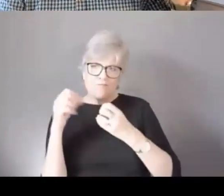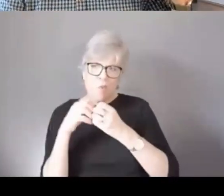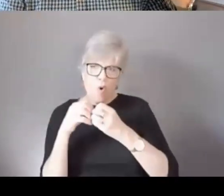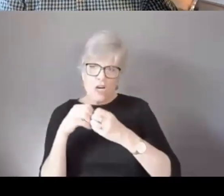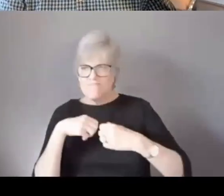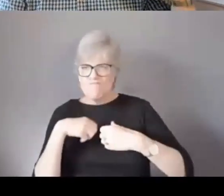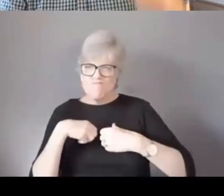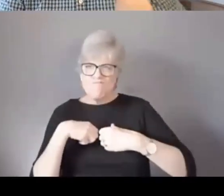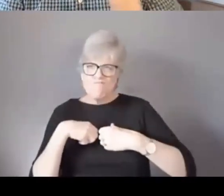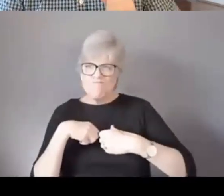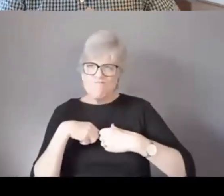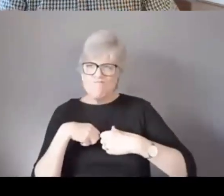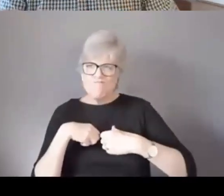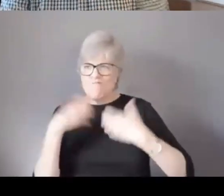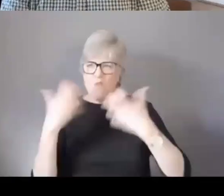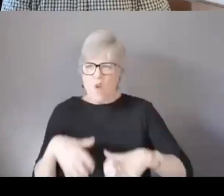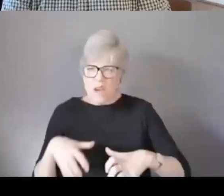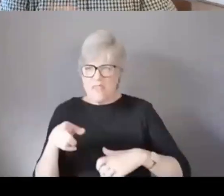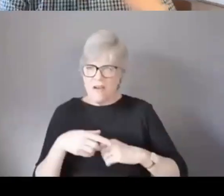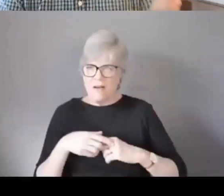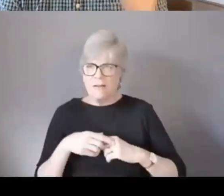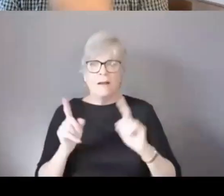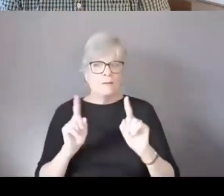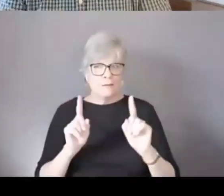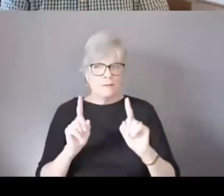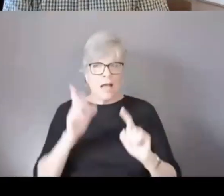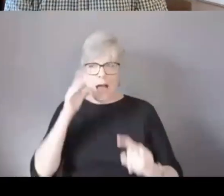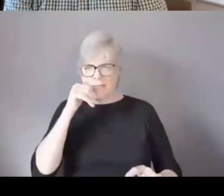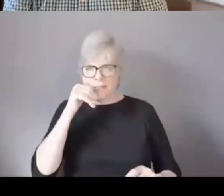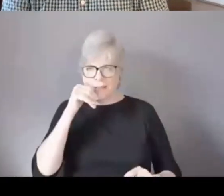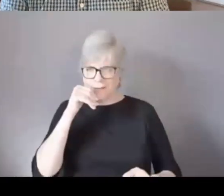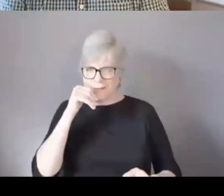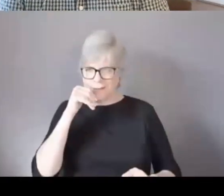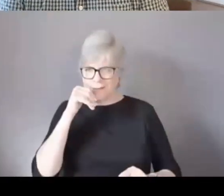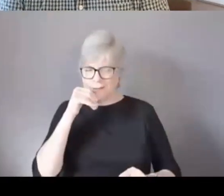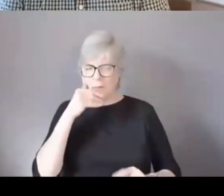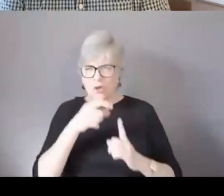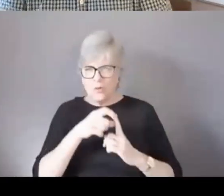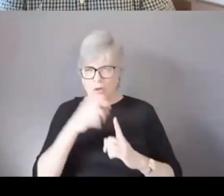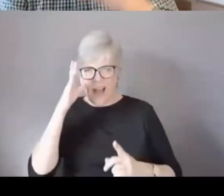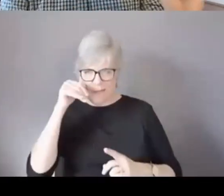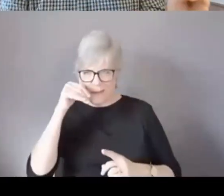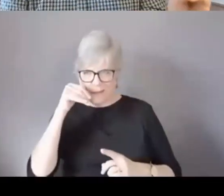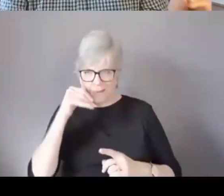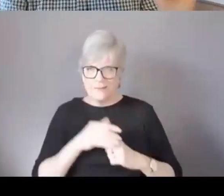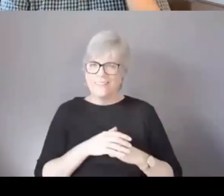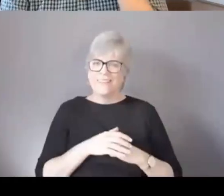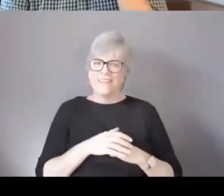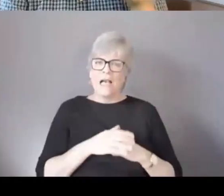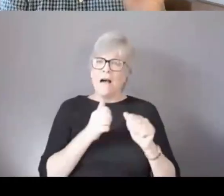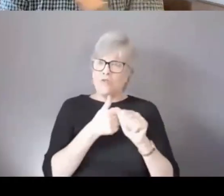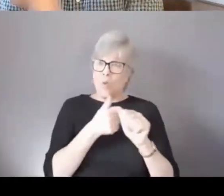more like I don't want to be there. Obstinate might be a good word for that. So avoidance